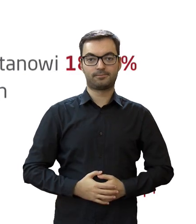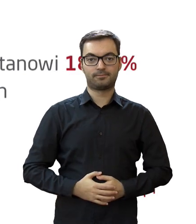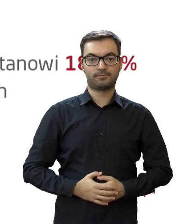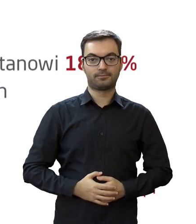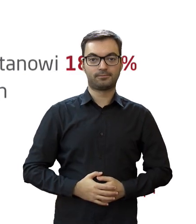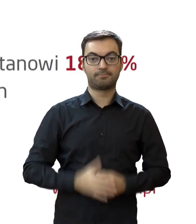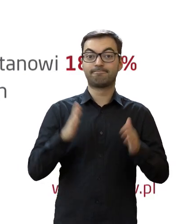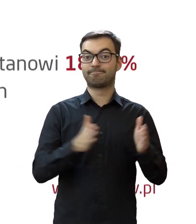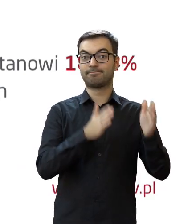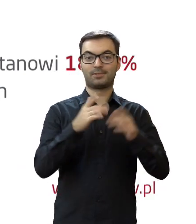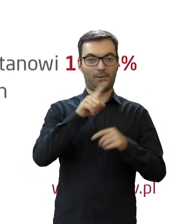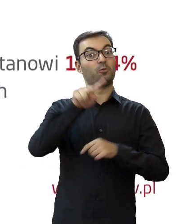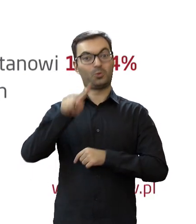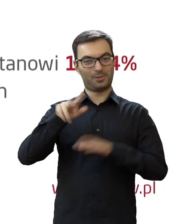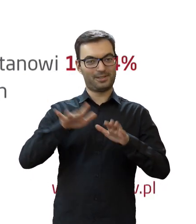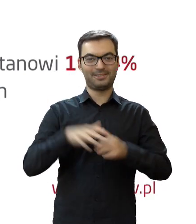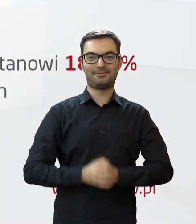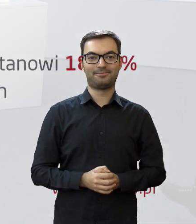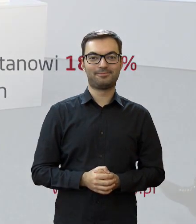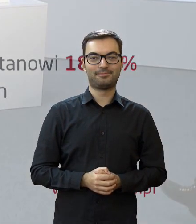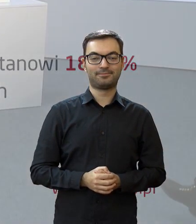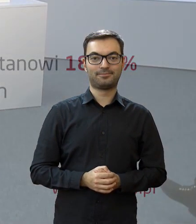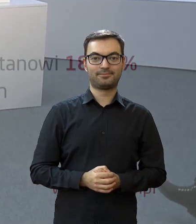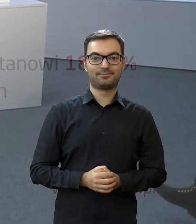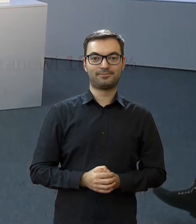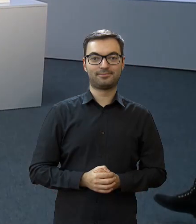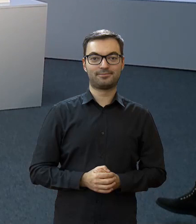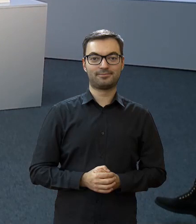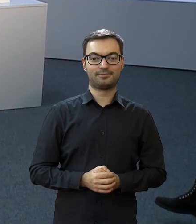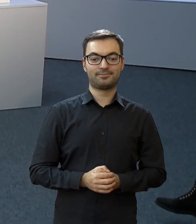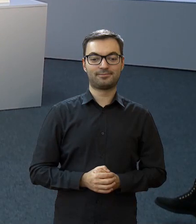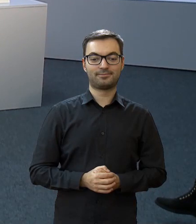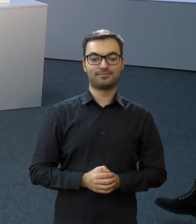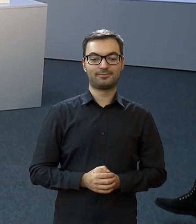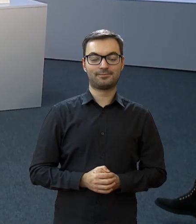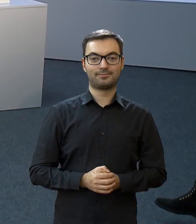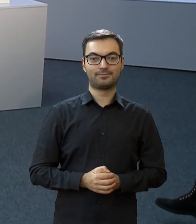in district number 14, Nowy Sącz,